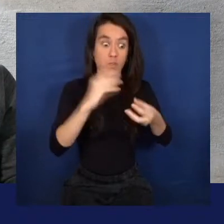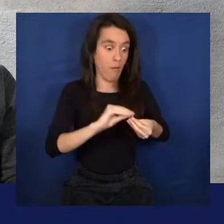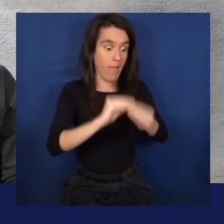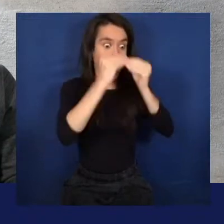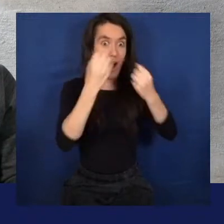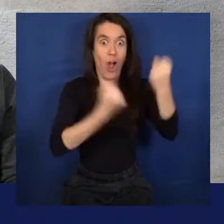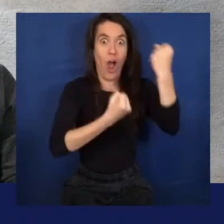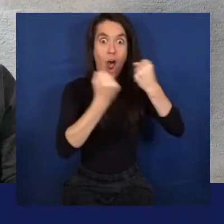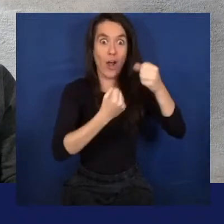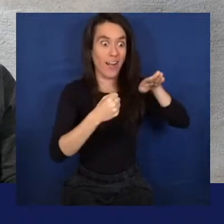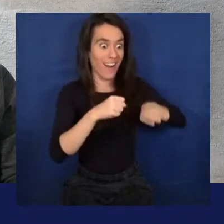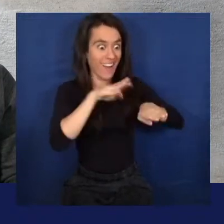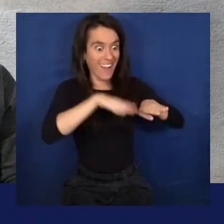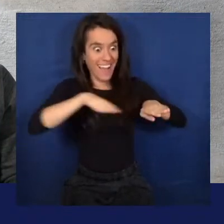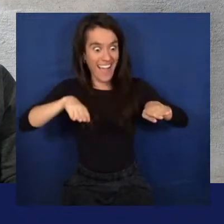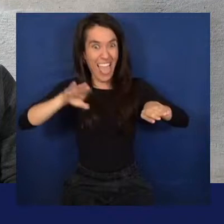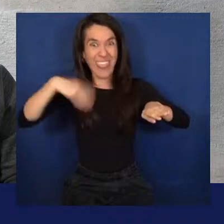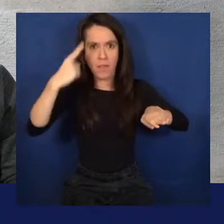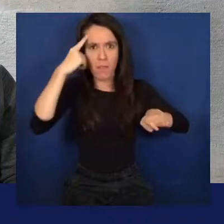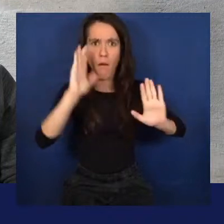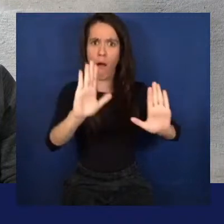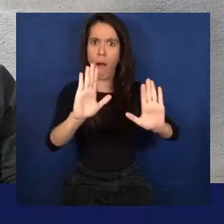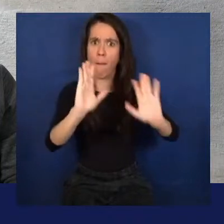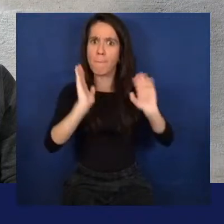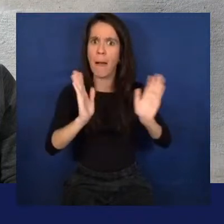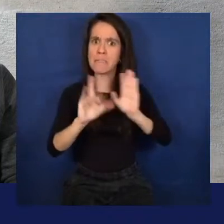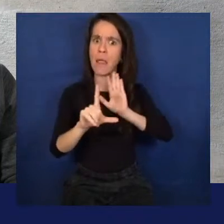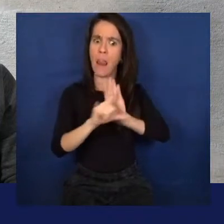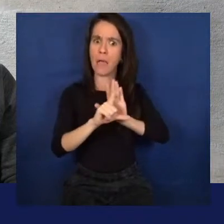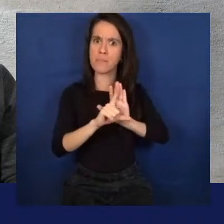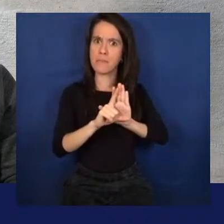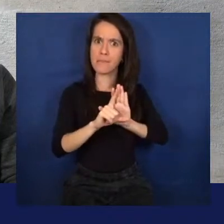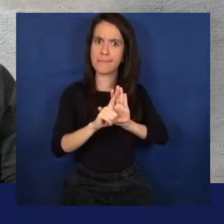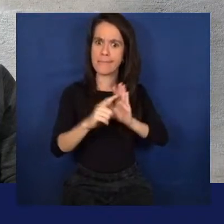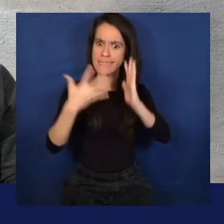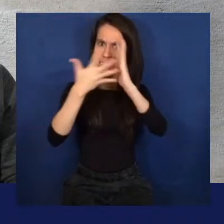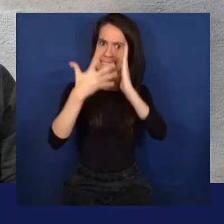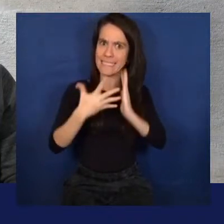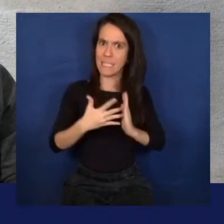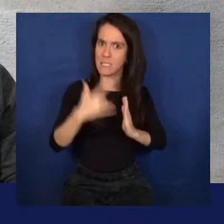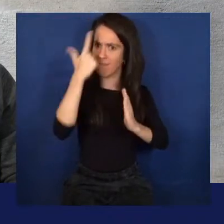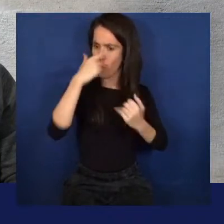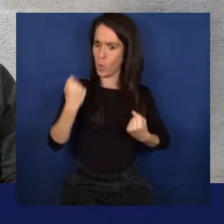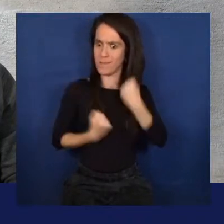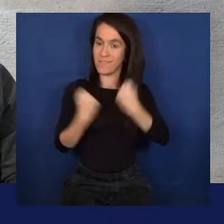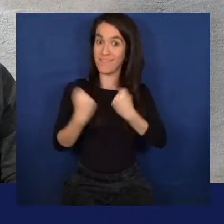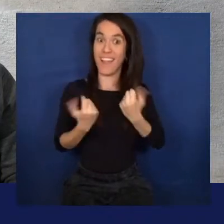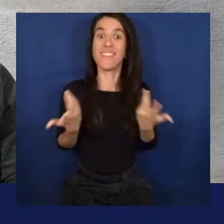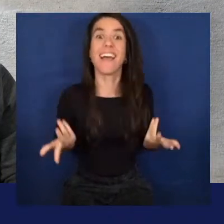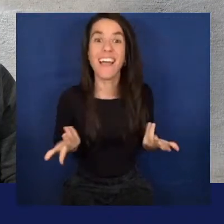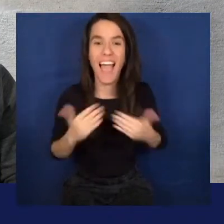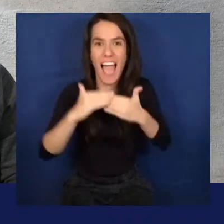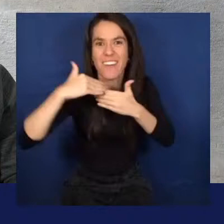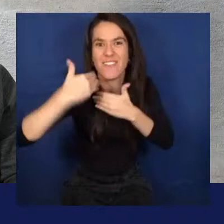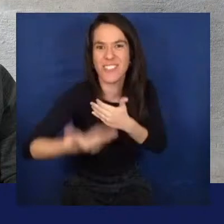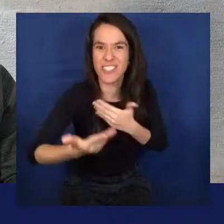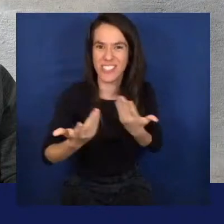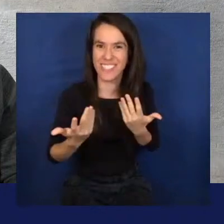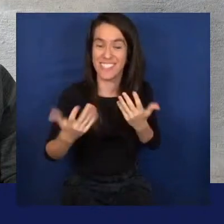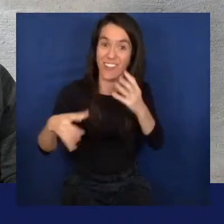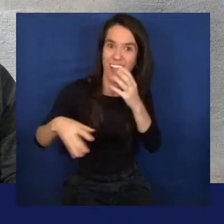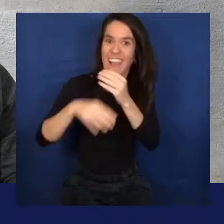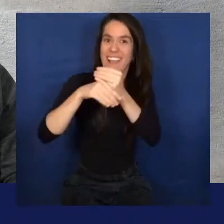cars, it's like traffic lights. That's an idea, right? Standardization of controls, good idea. Like, all of those things